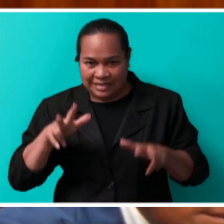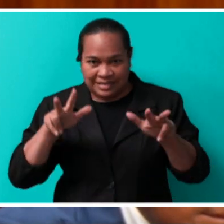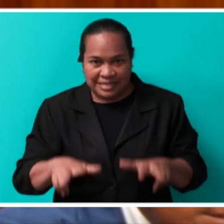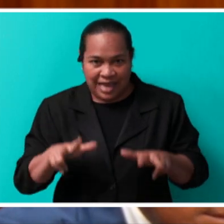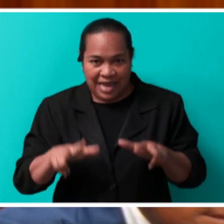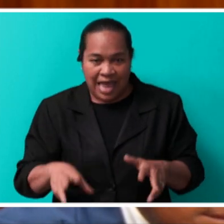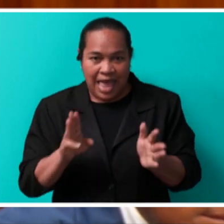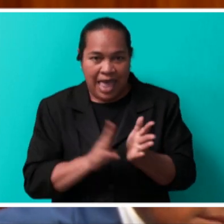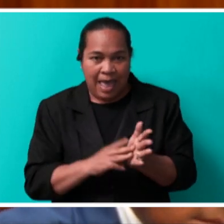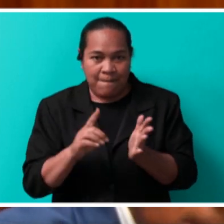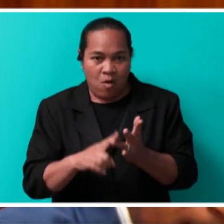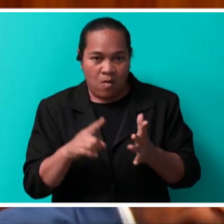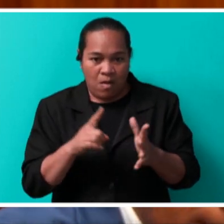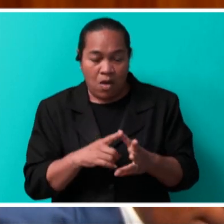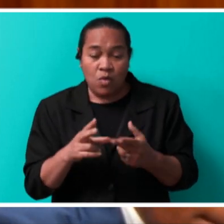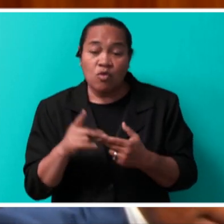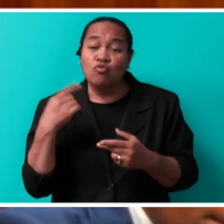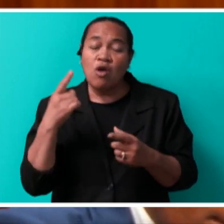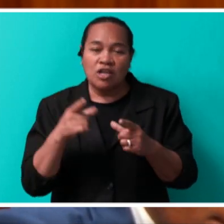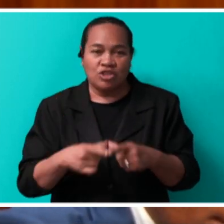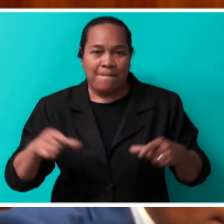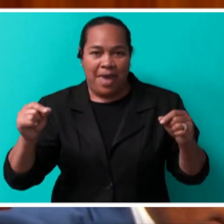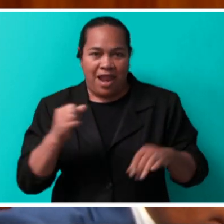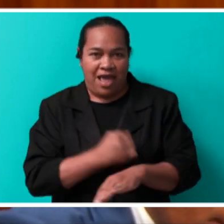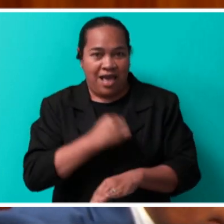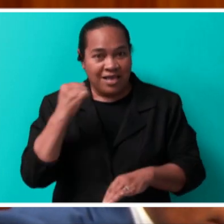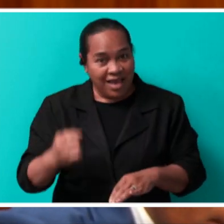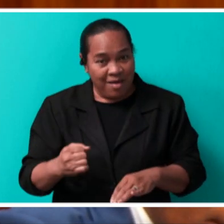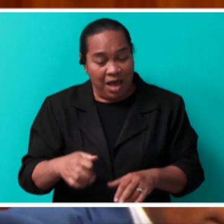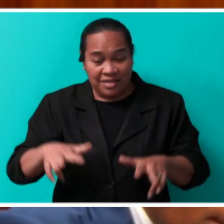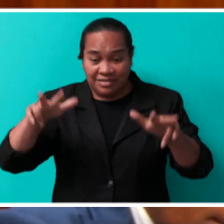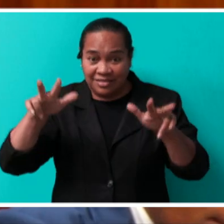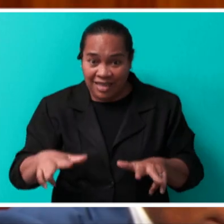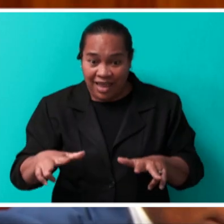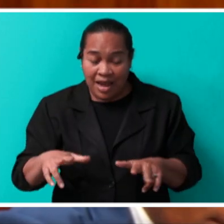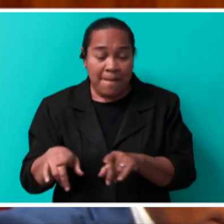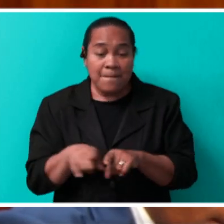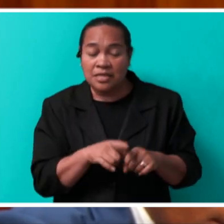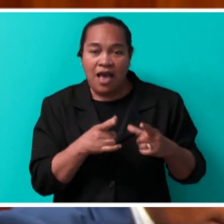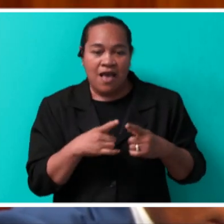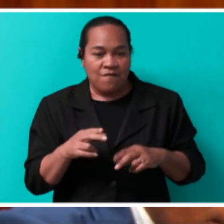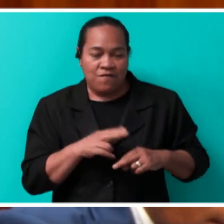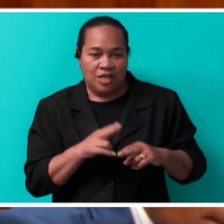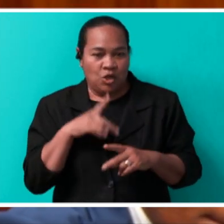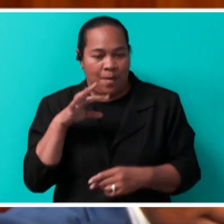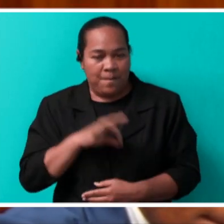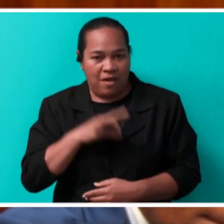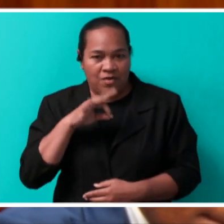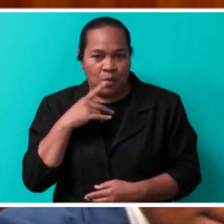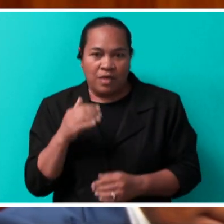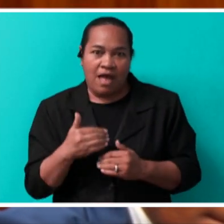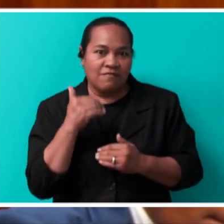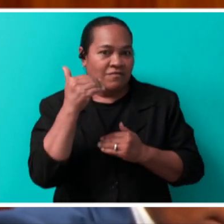MOA with the government of Japan. With this signing, Fiji will benefit from advanced skills